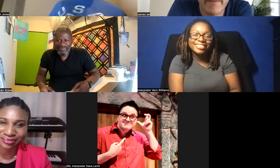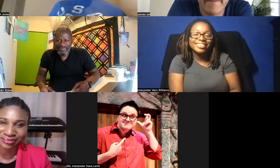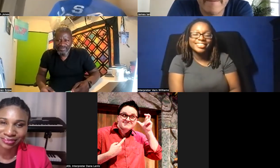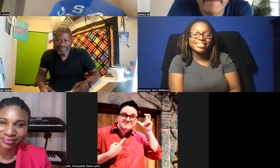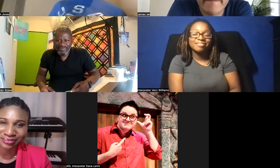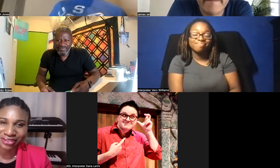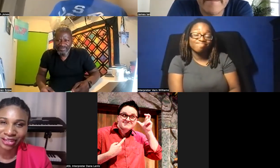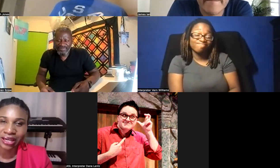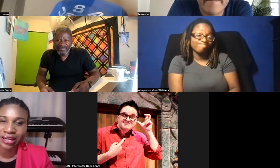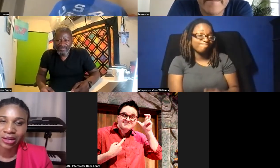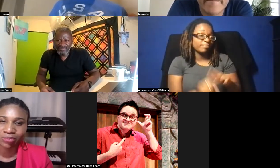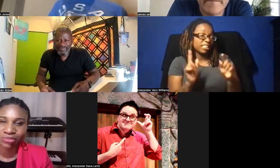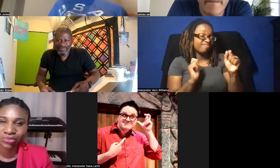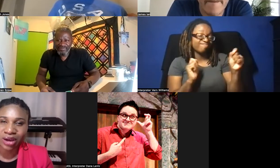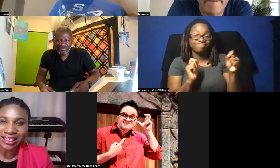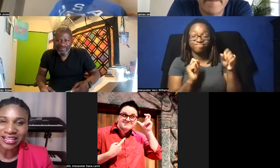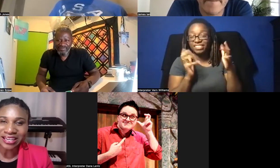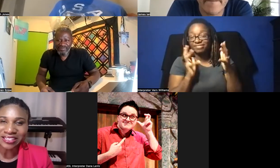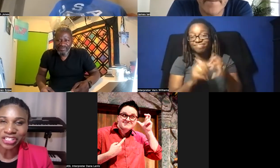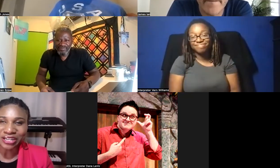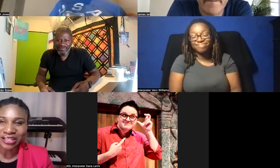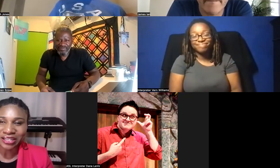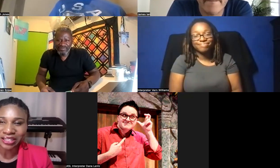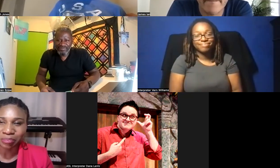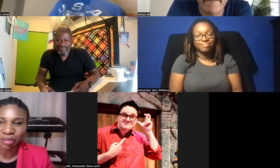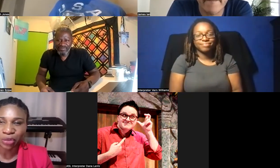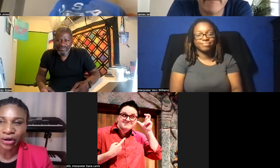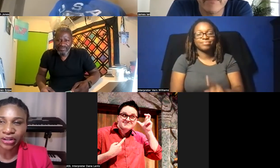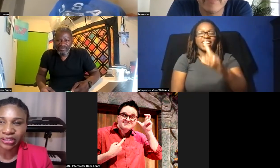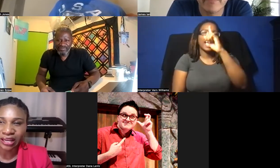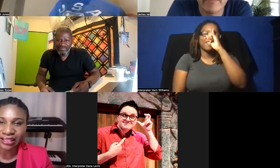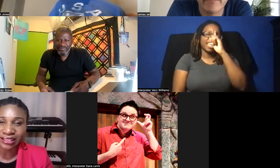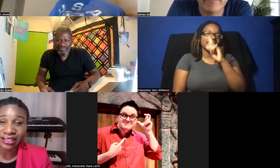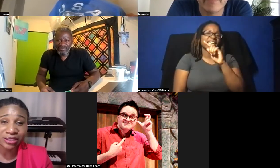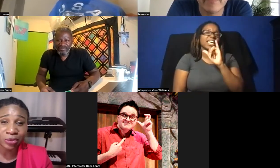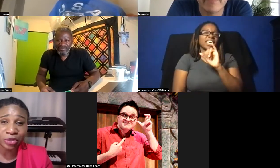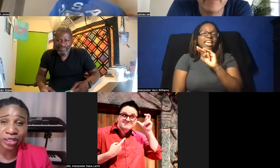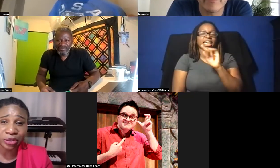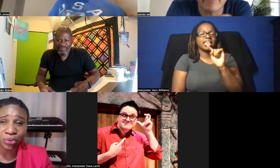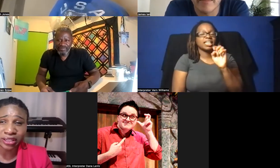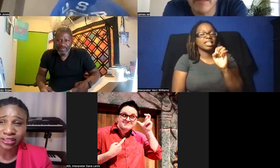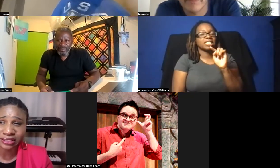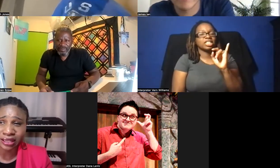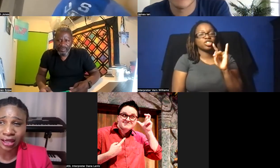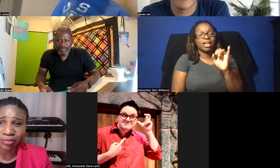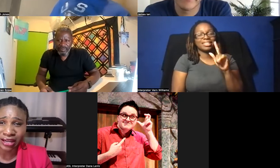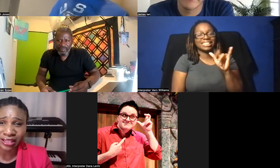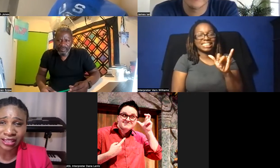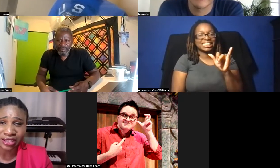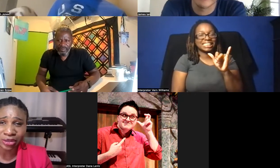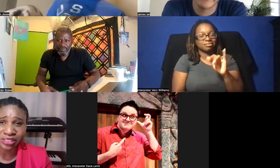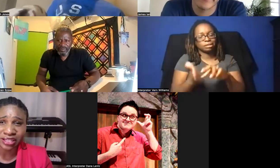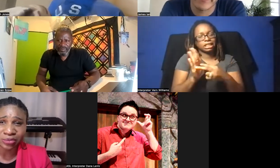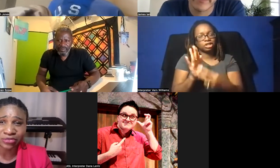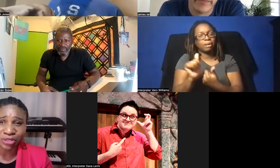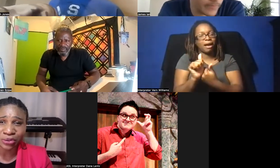But yeah, that's about it. I think intentionality is a big word. I think that's a really good point. And I think, you